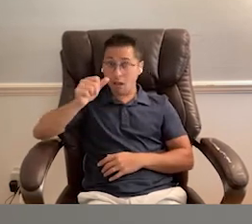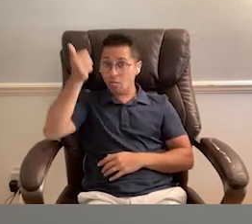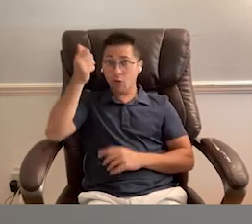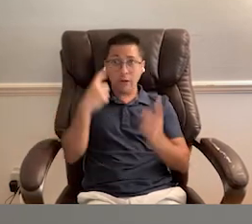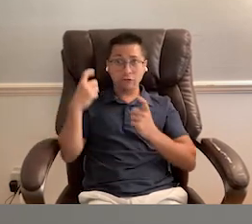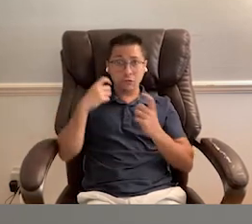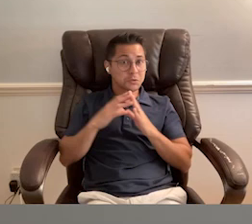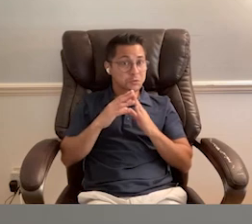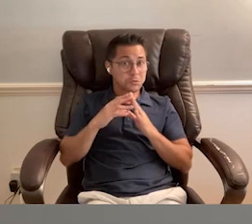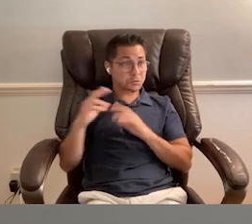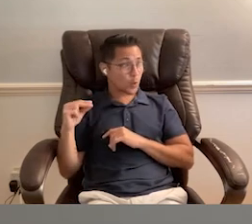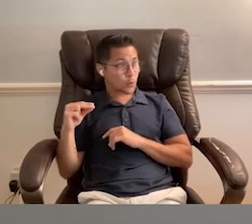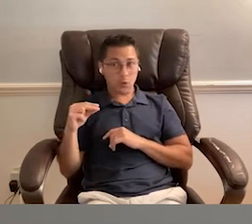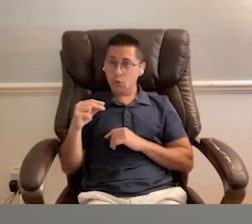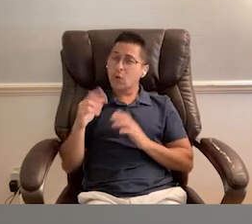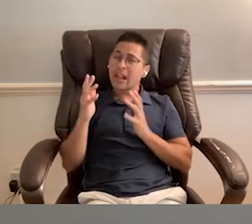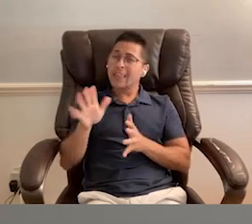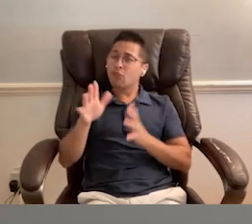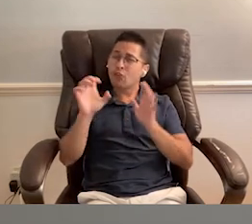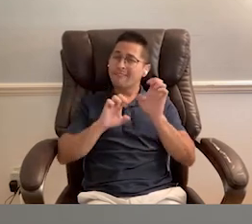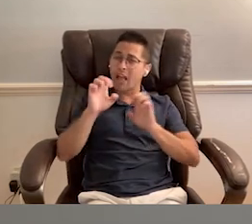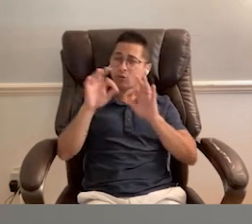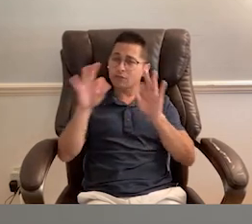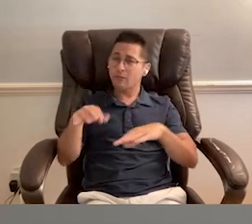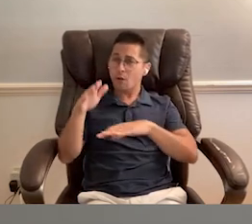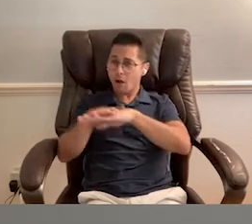questions? Everybody leave your evaluation form on